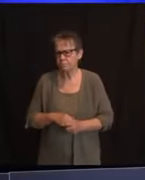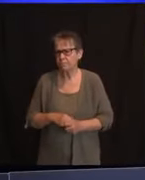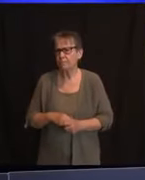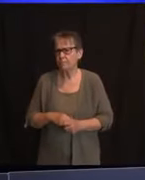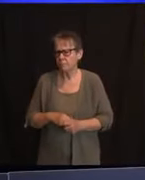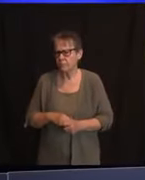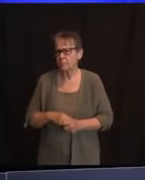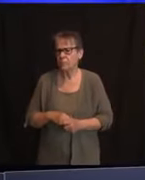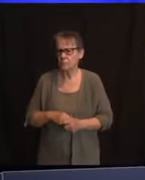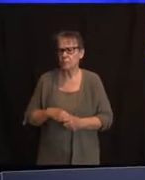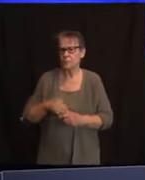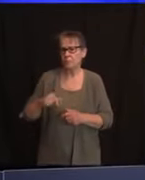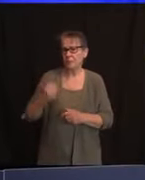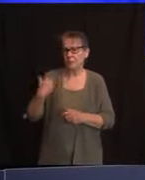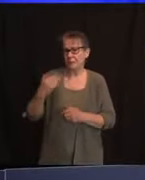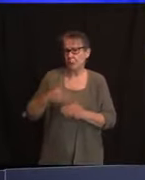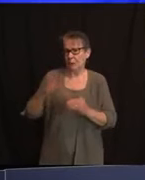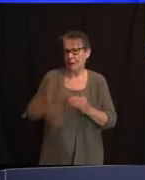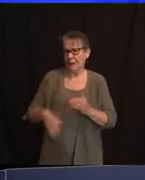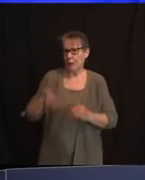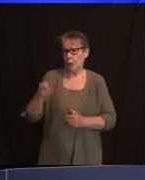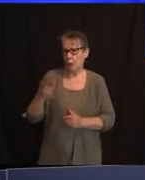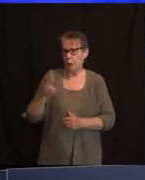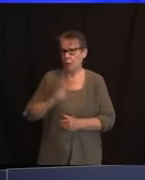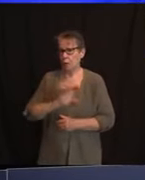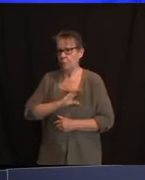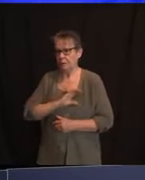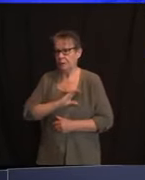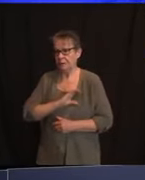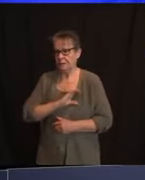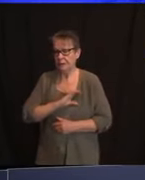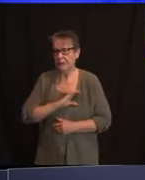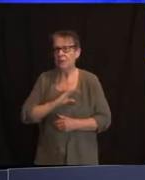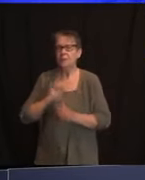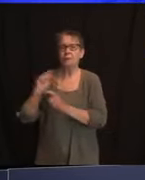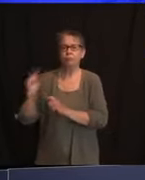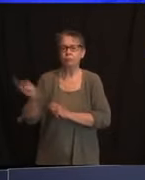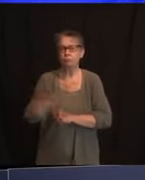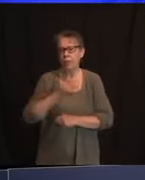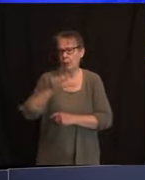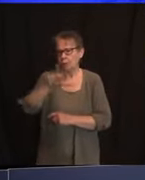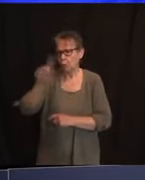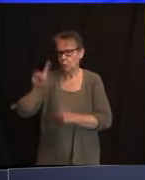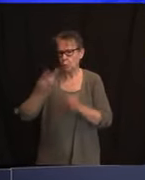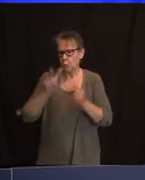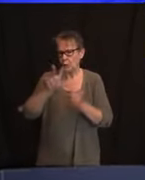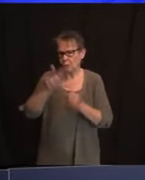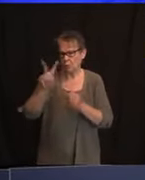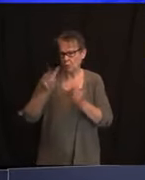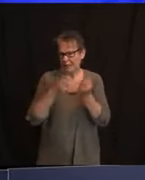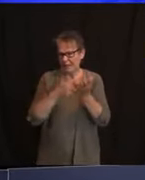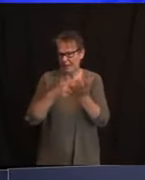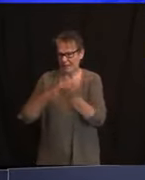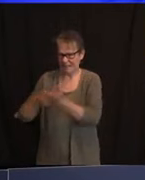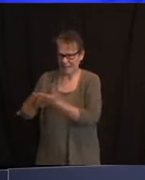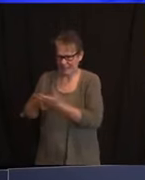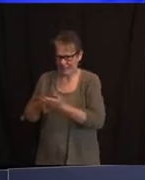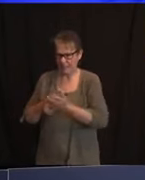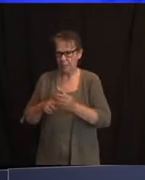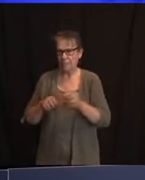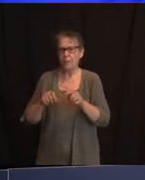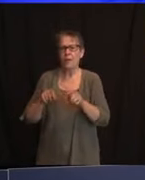Police Department issued 32 EO violations, and they also issued 155 warnings. I'd